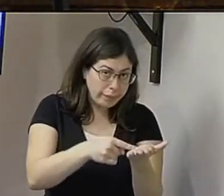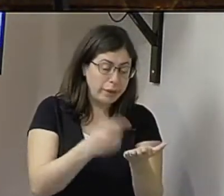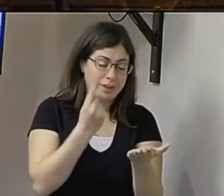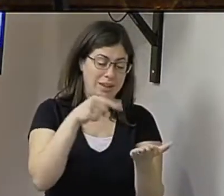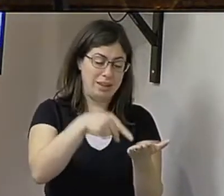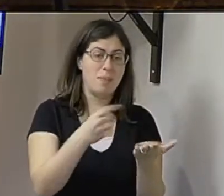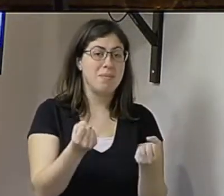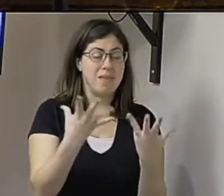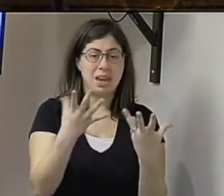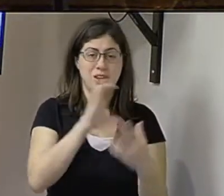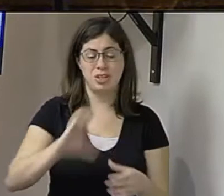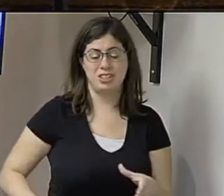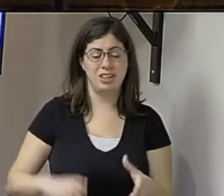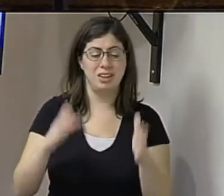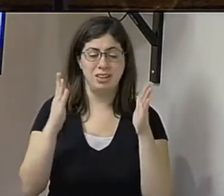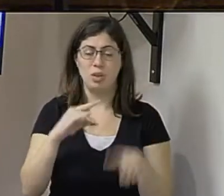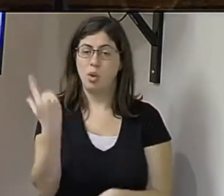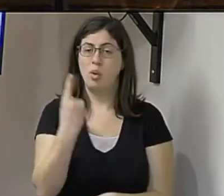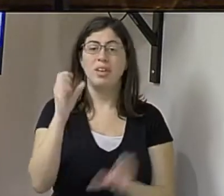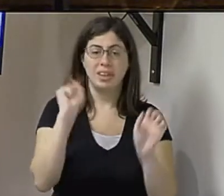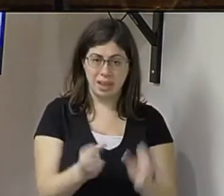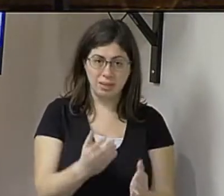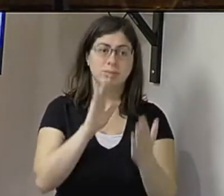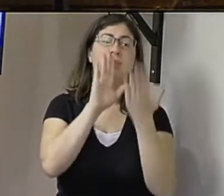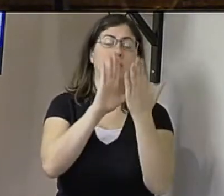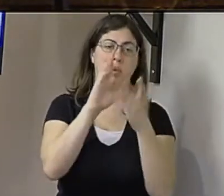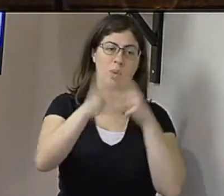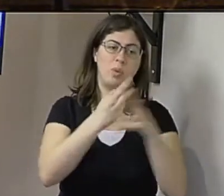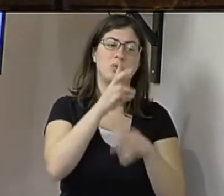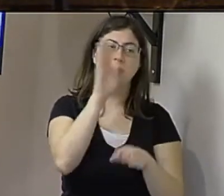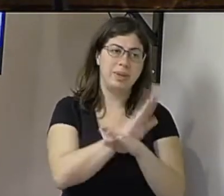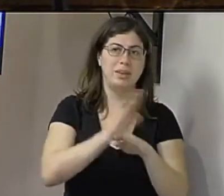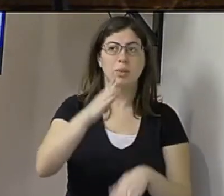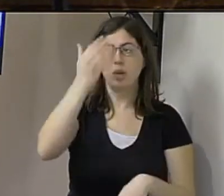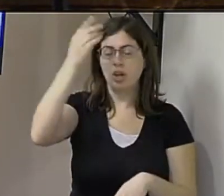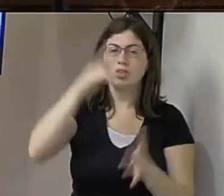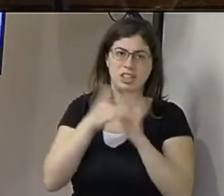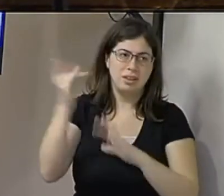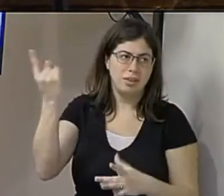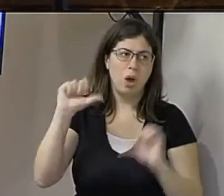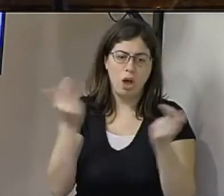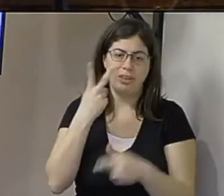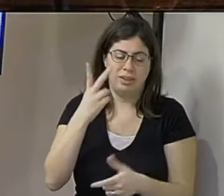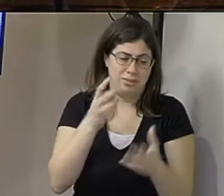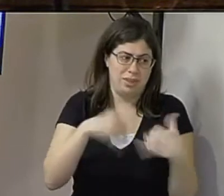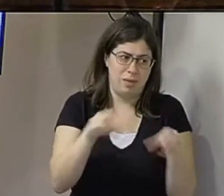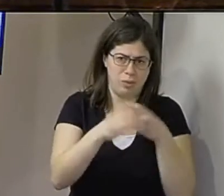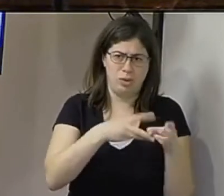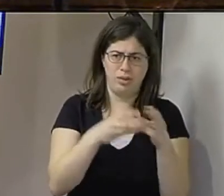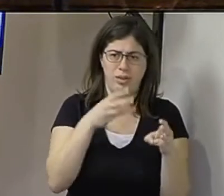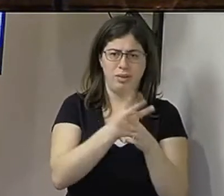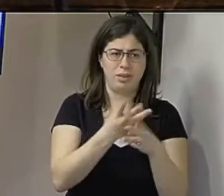that in a lot of ways, Christians are the only ones that are able to face the world the way it really is, because we know who Jesus is. We all are looking at the same world, right? The